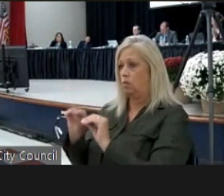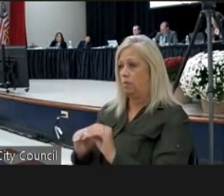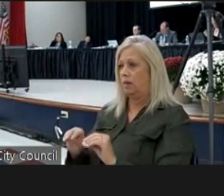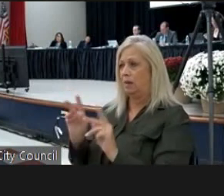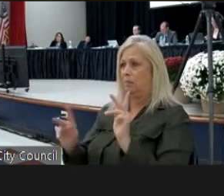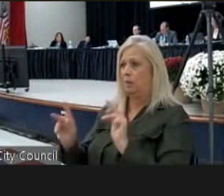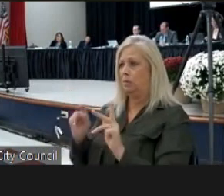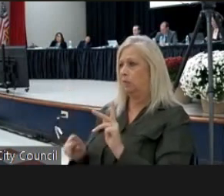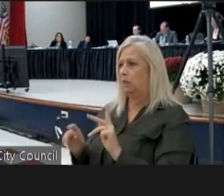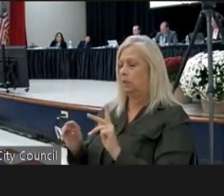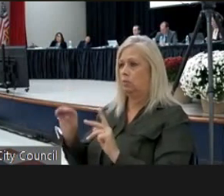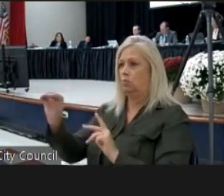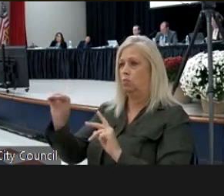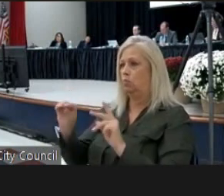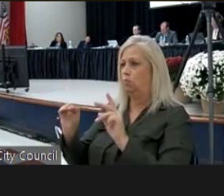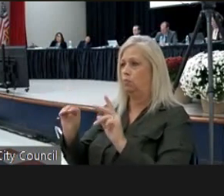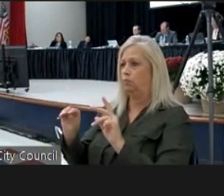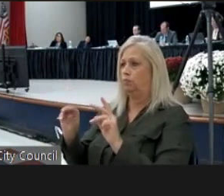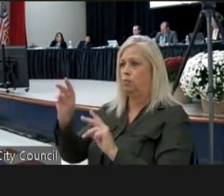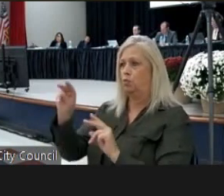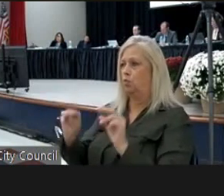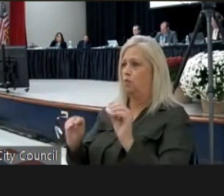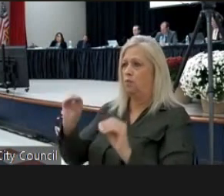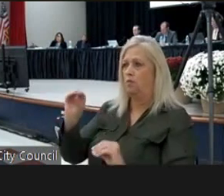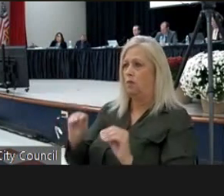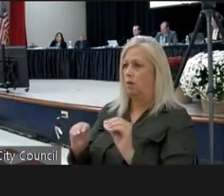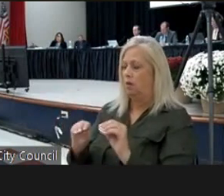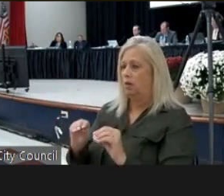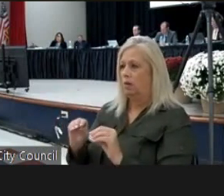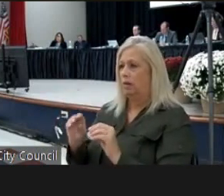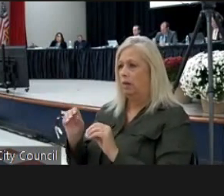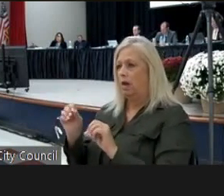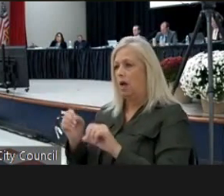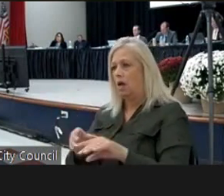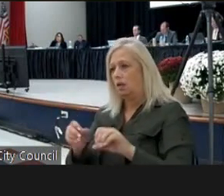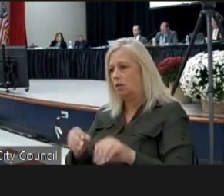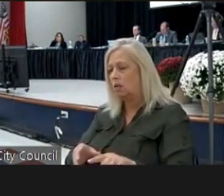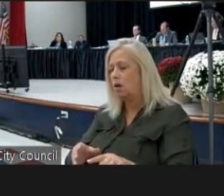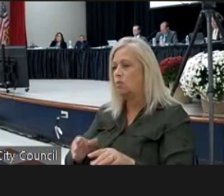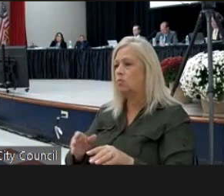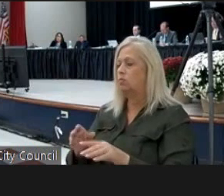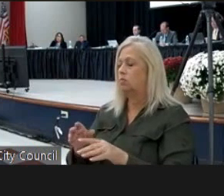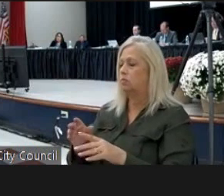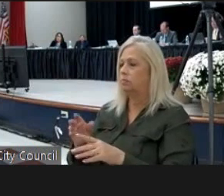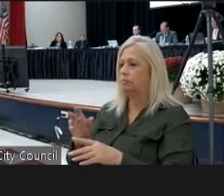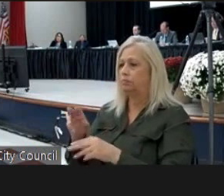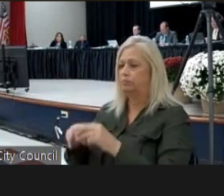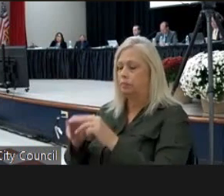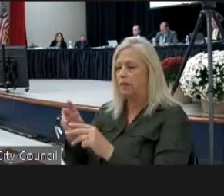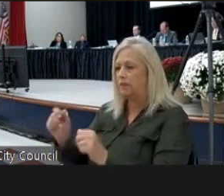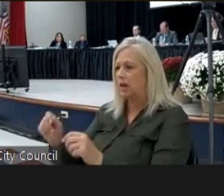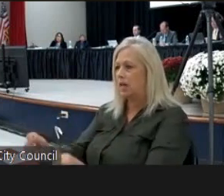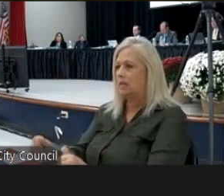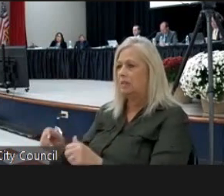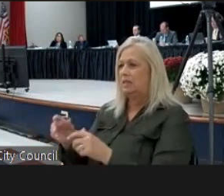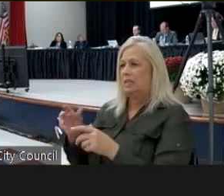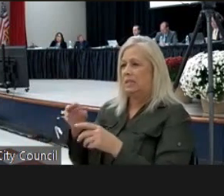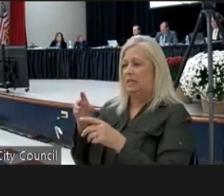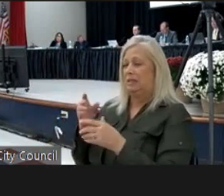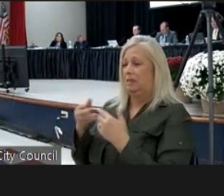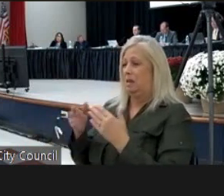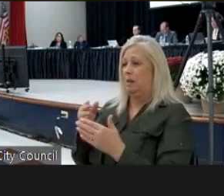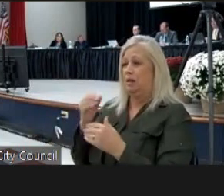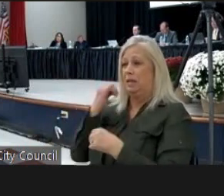space, fire code issues, ability to load, unload, go in fast. All of those things you have to start designing in the garage, whether or not the hotel ever